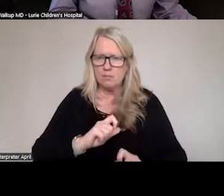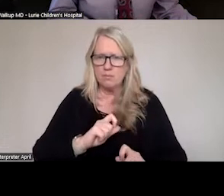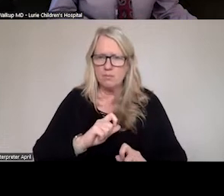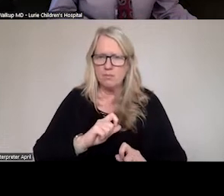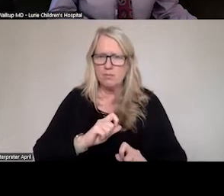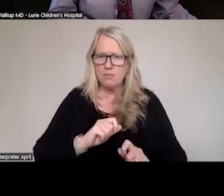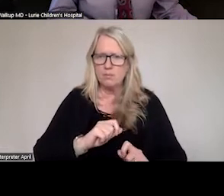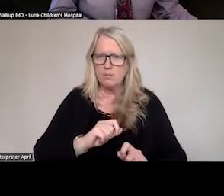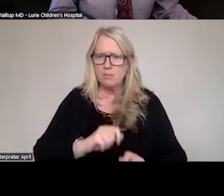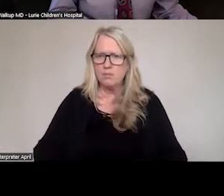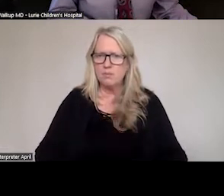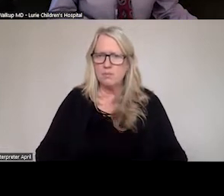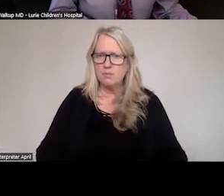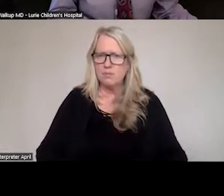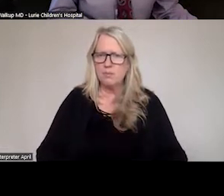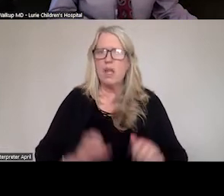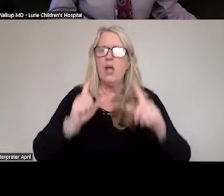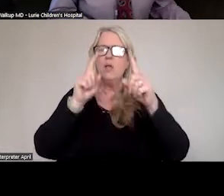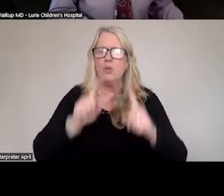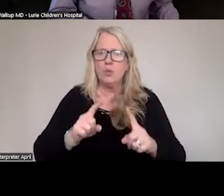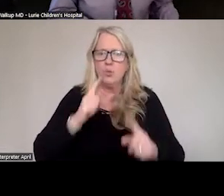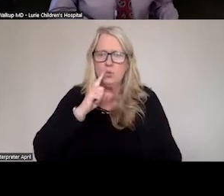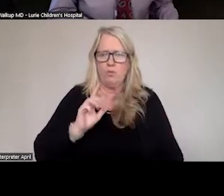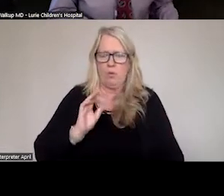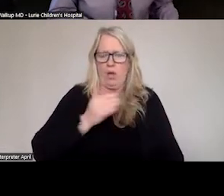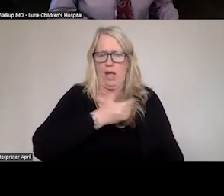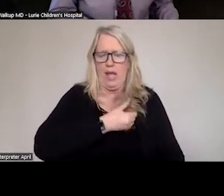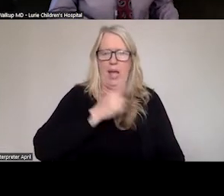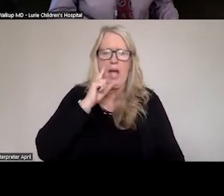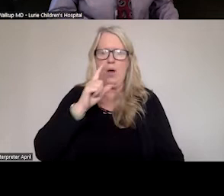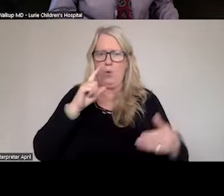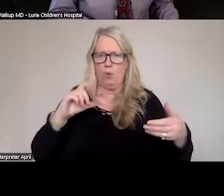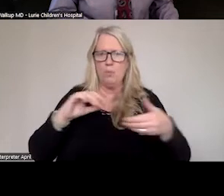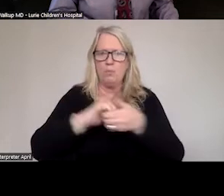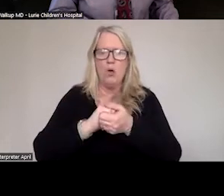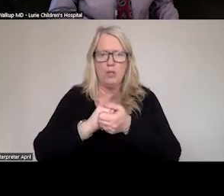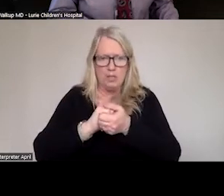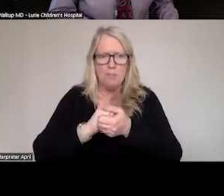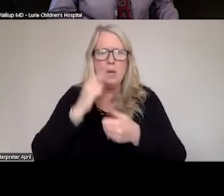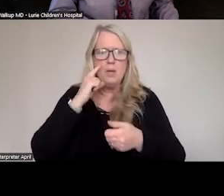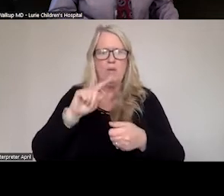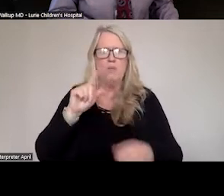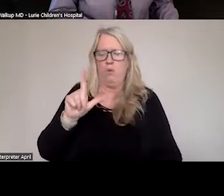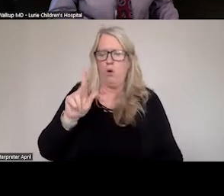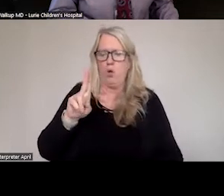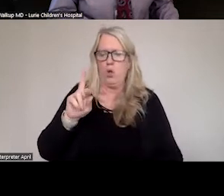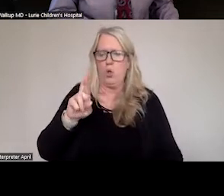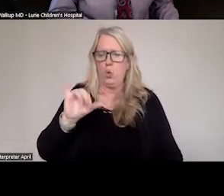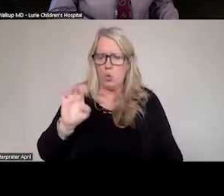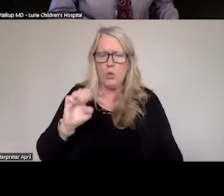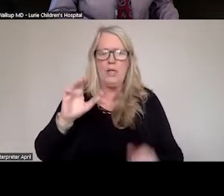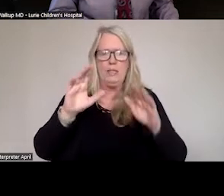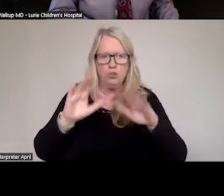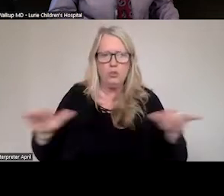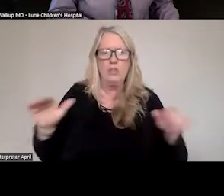Okay. The goals for our partnership with Lurie Children's on this Healing Through Justice Breakthrough